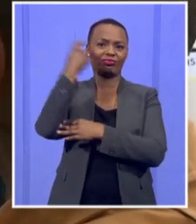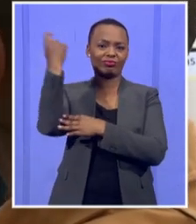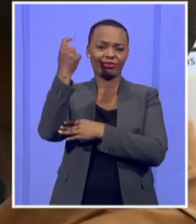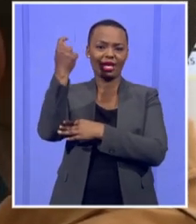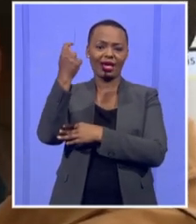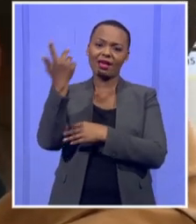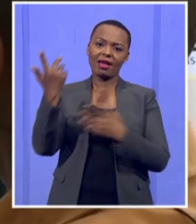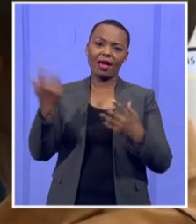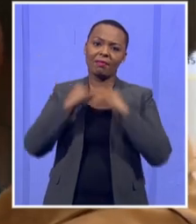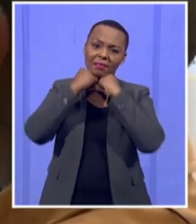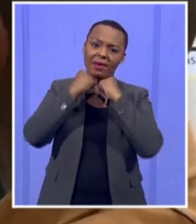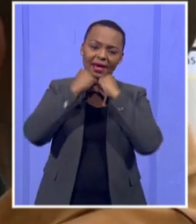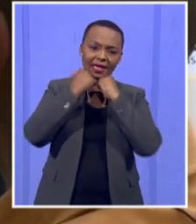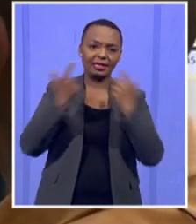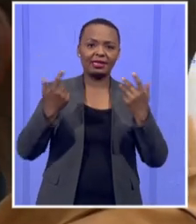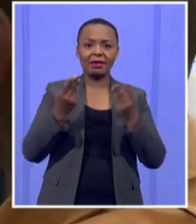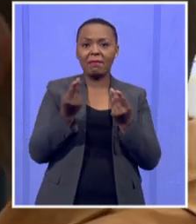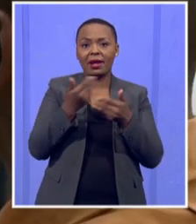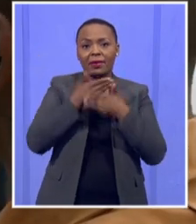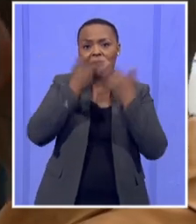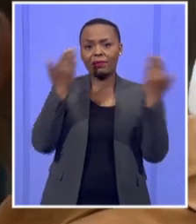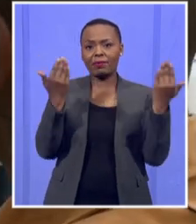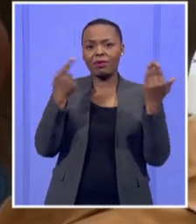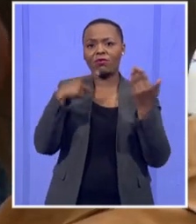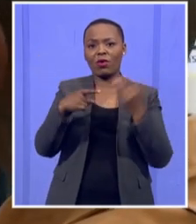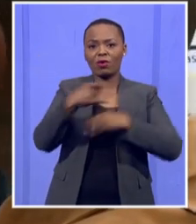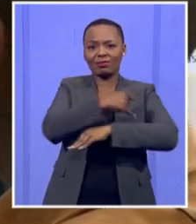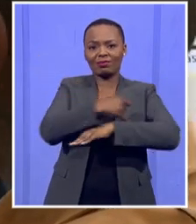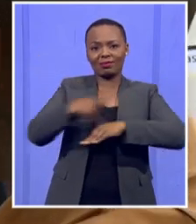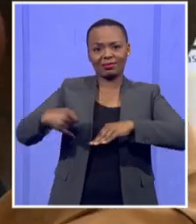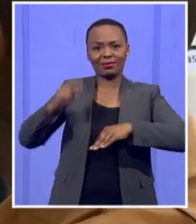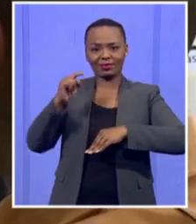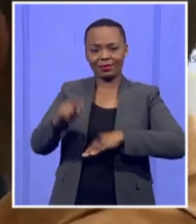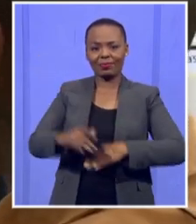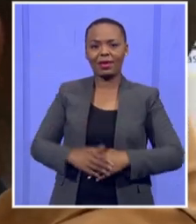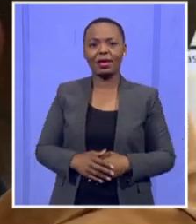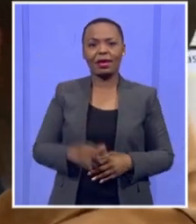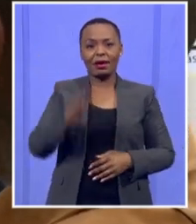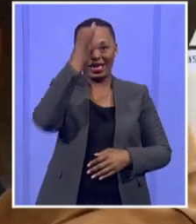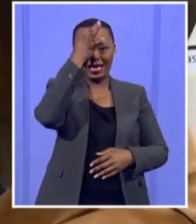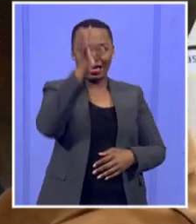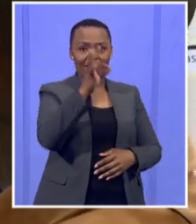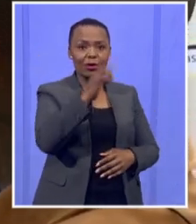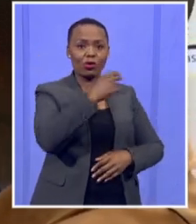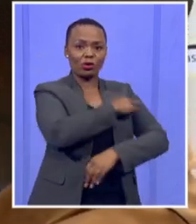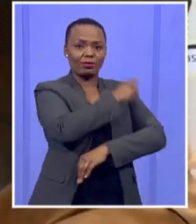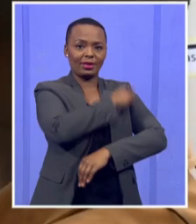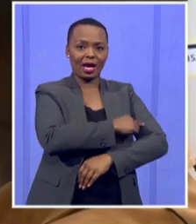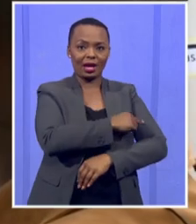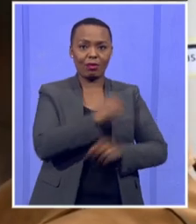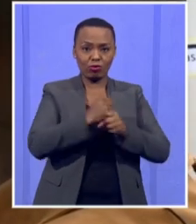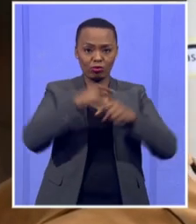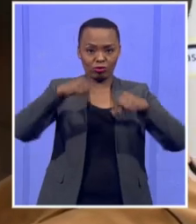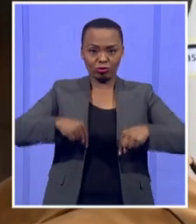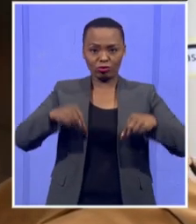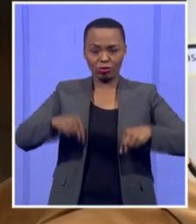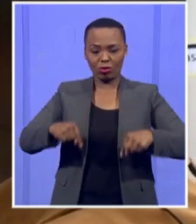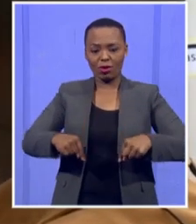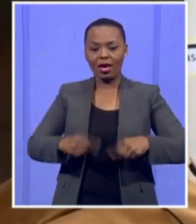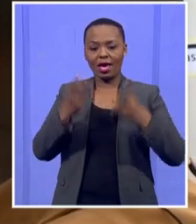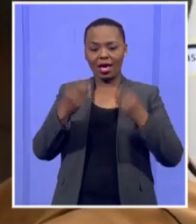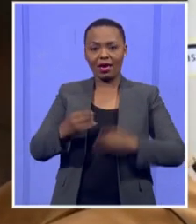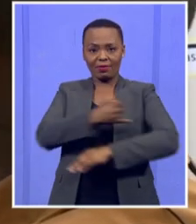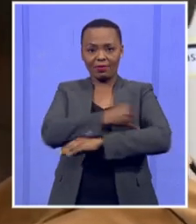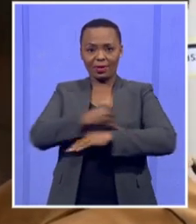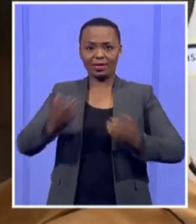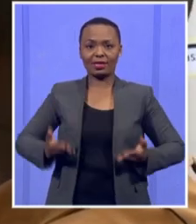have the resources to get them these surgeries. And for a state hospital like Rob Ferreira to be able to have a pediatric surgical services, which was never